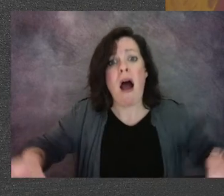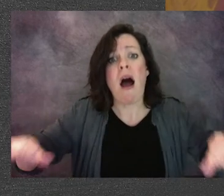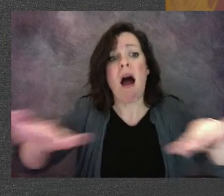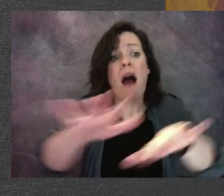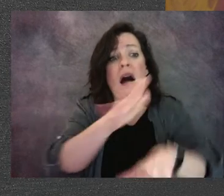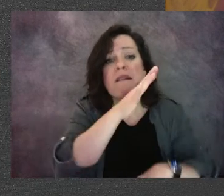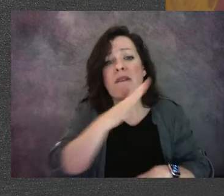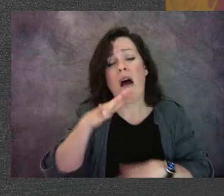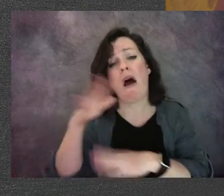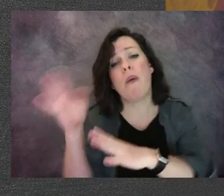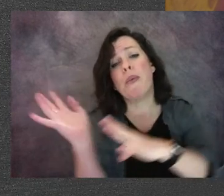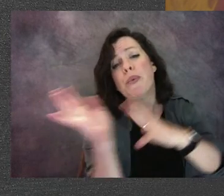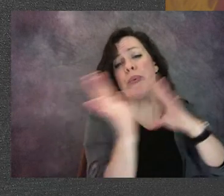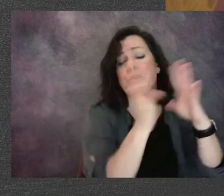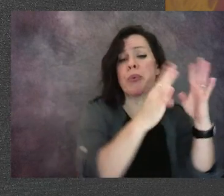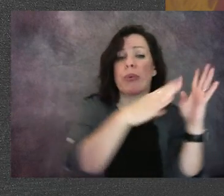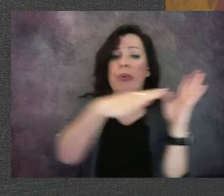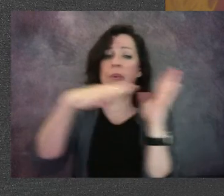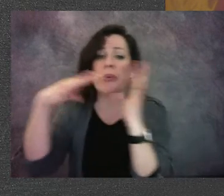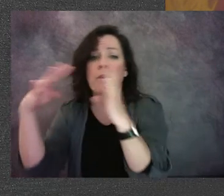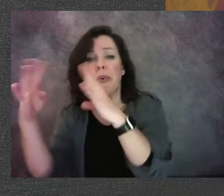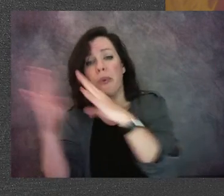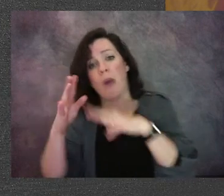Or over the prairie meadows.